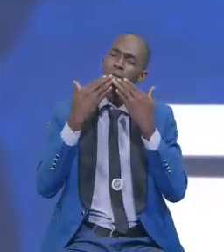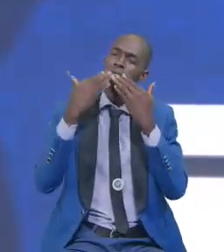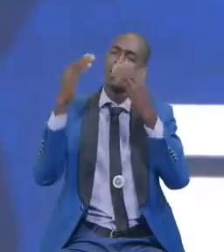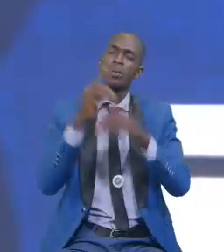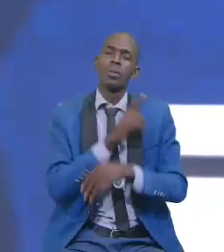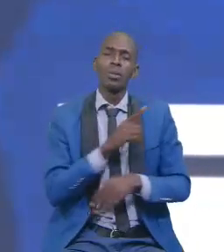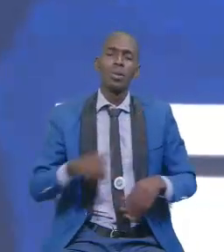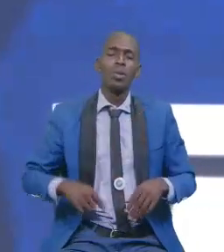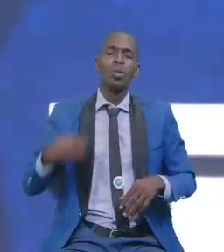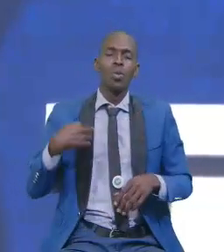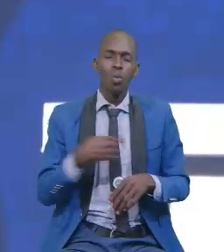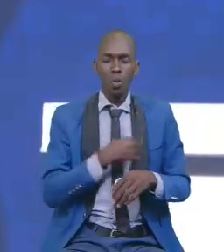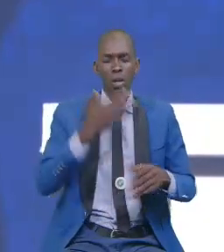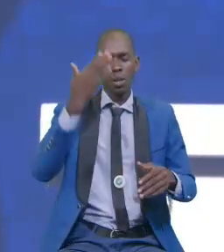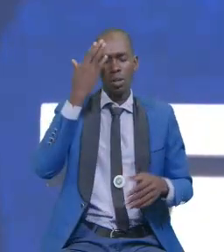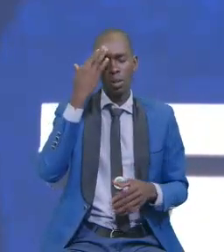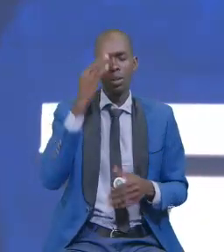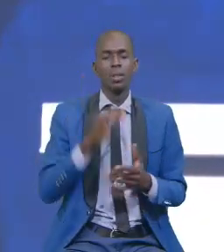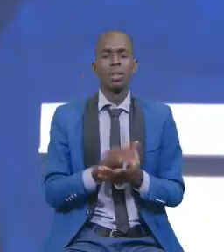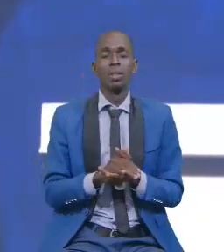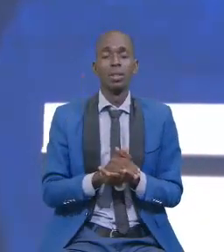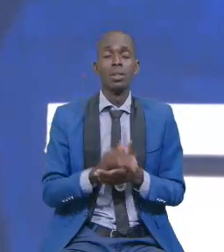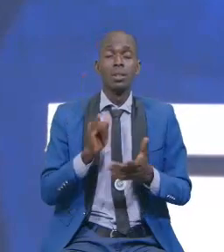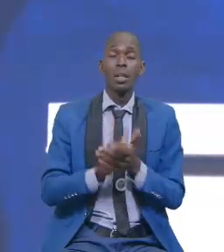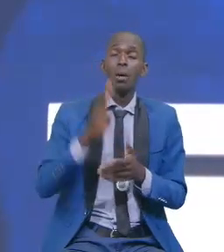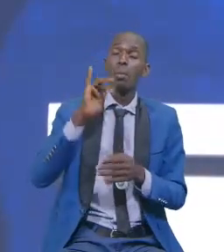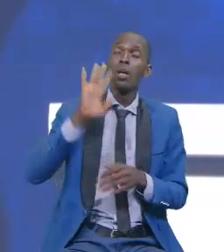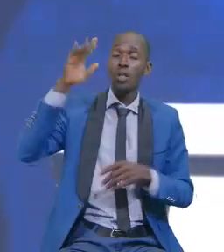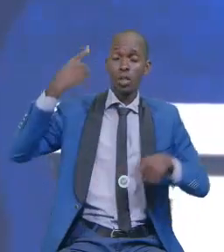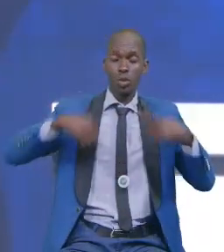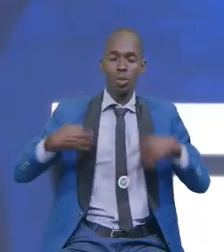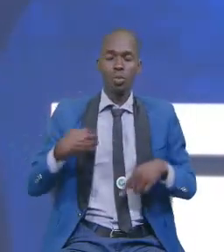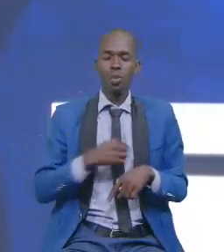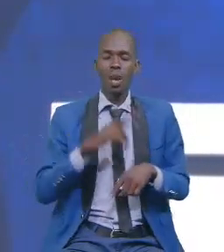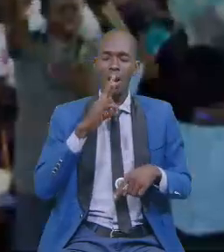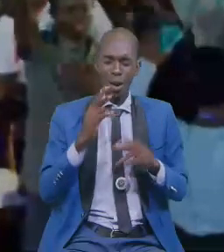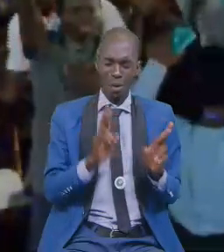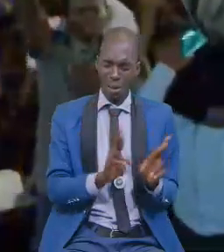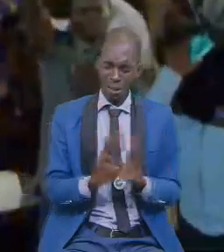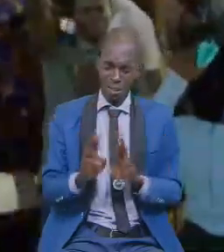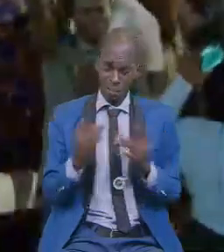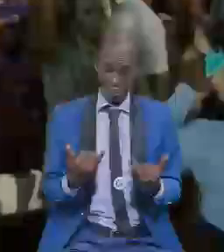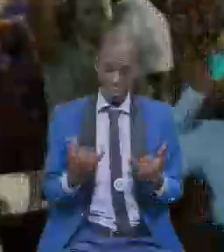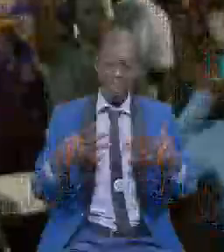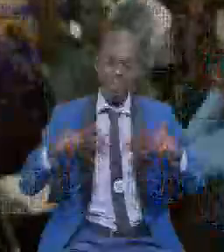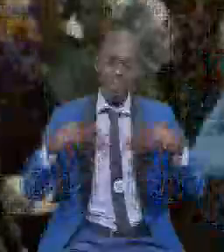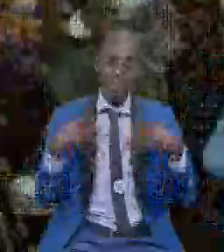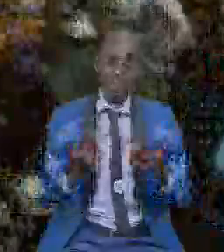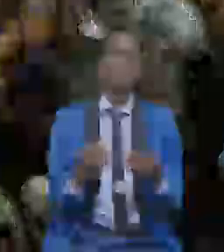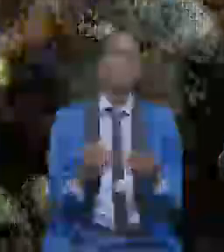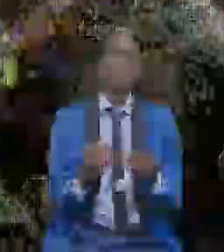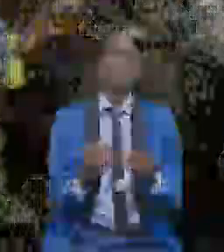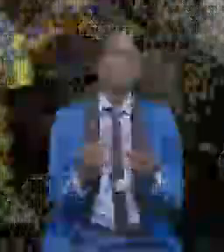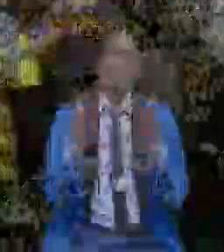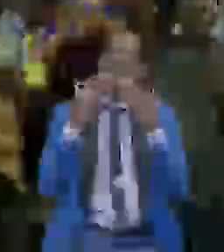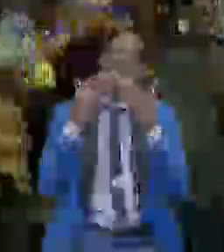We acknowledge. By your stripes, we are already healed. Thank you, Lord.